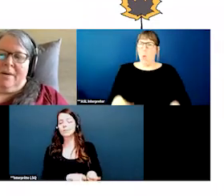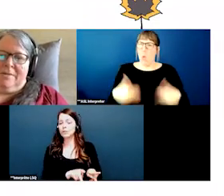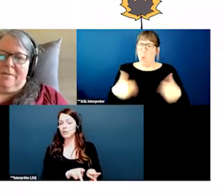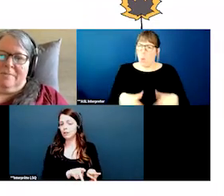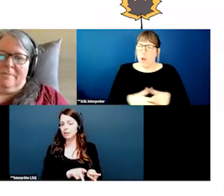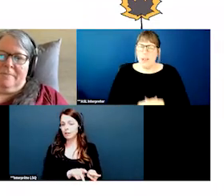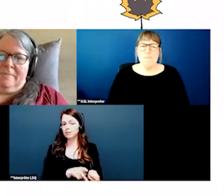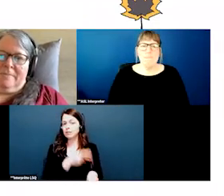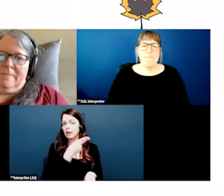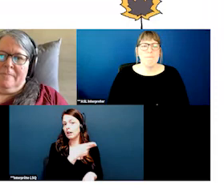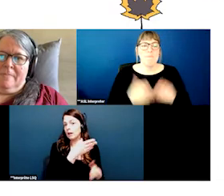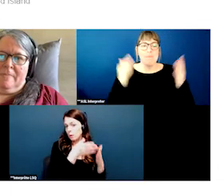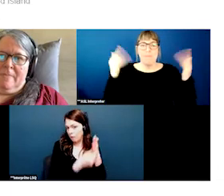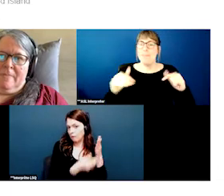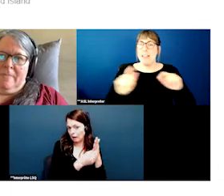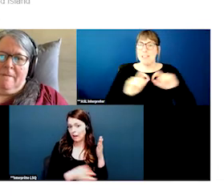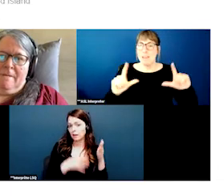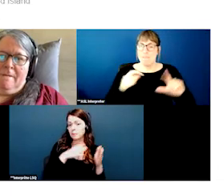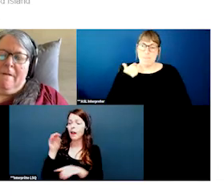slide, please.